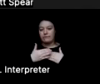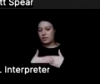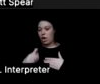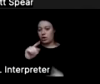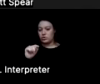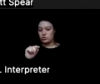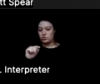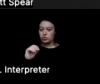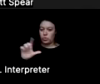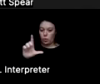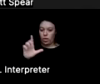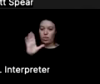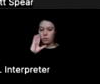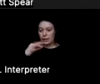we